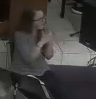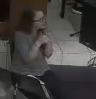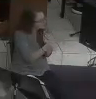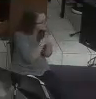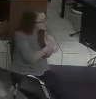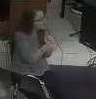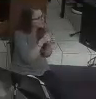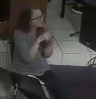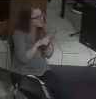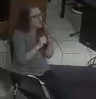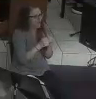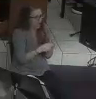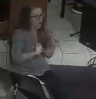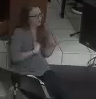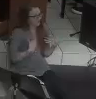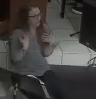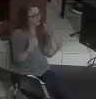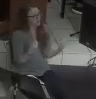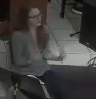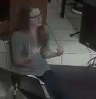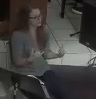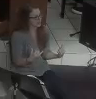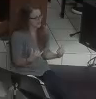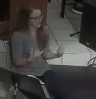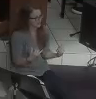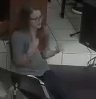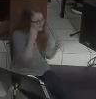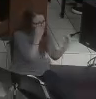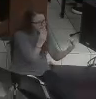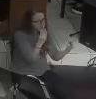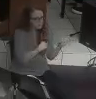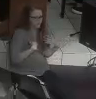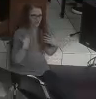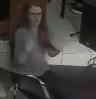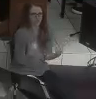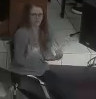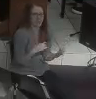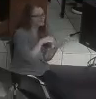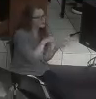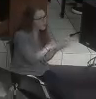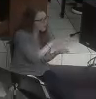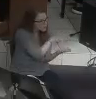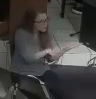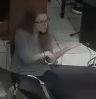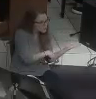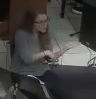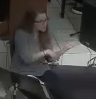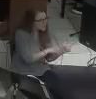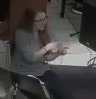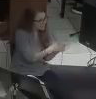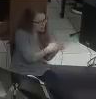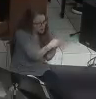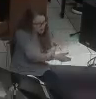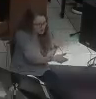was I courageous today? And then note those. And then look at the day